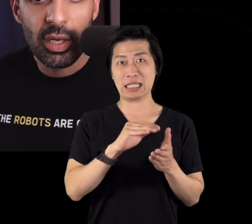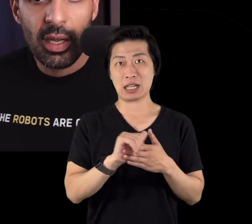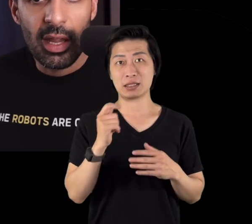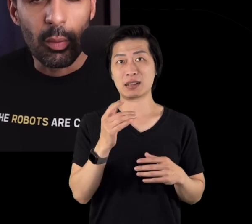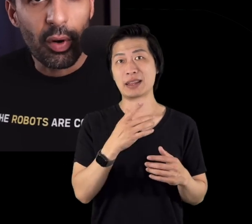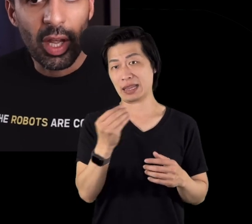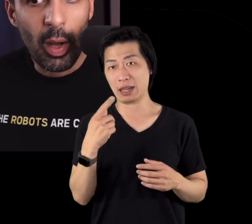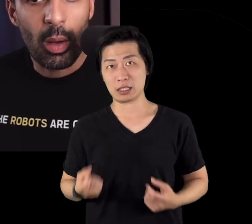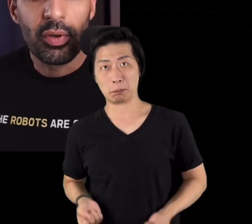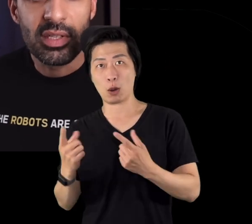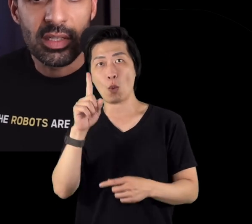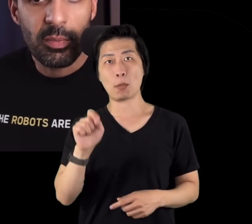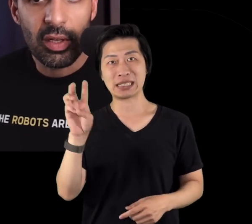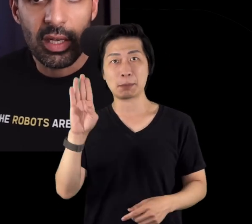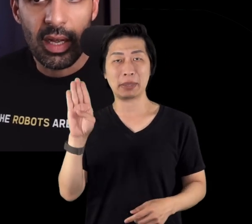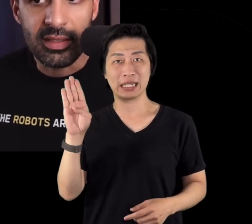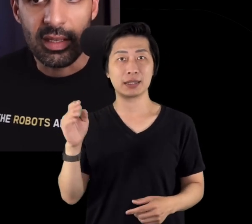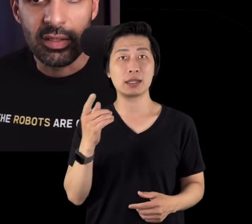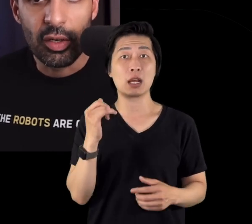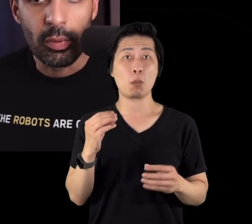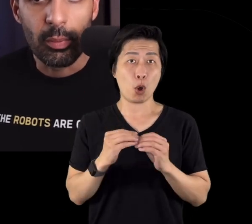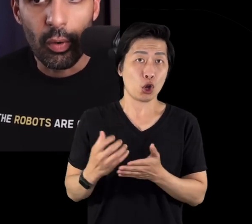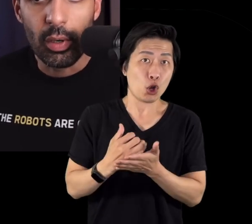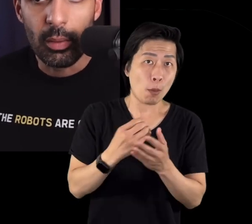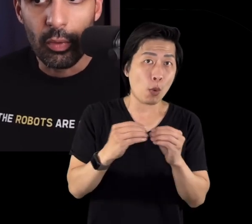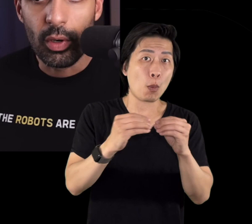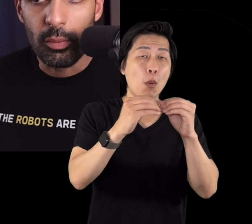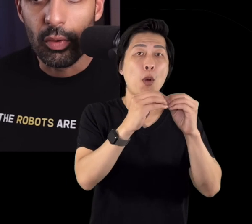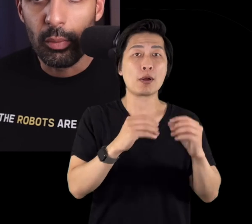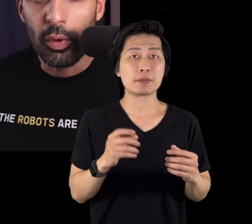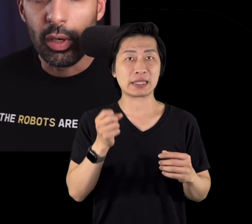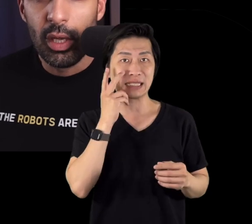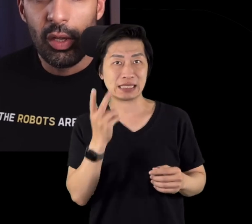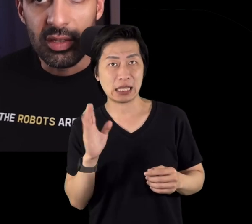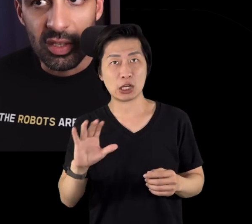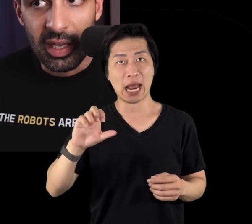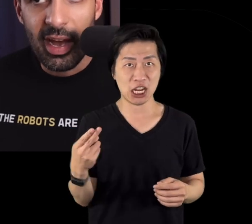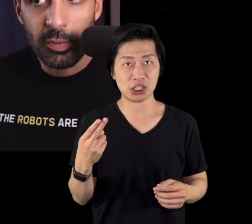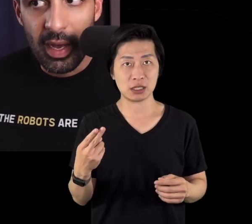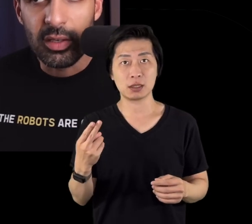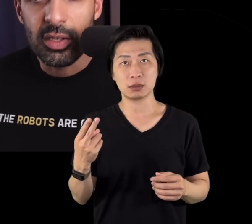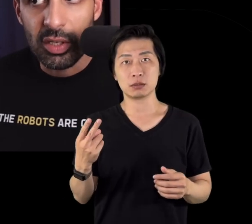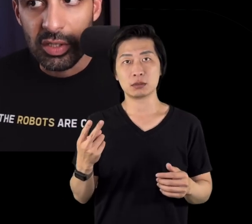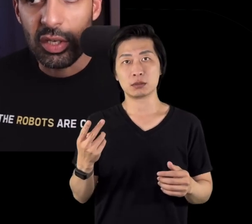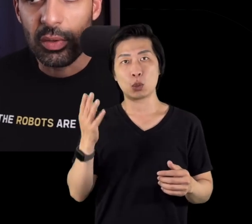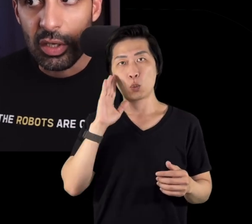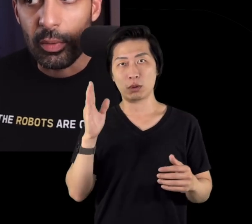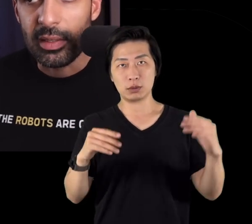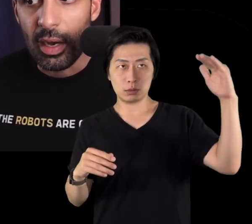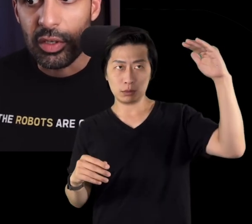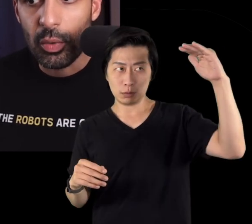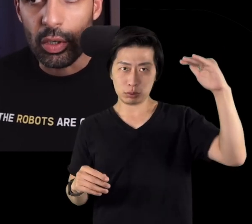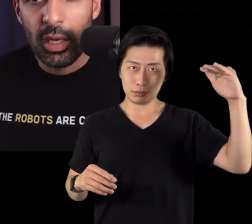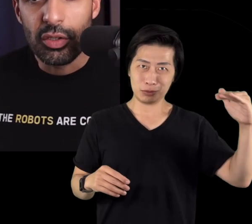cash, and they were burning about $1.6 billion. And as they continue to burn more and more and more and more, you can see their cash balance is continually